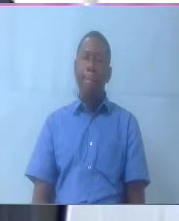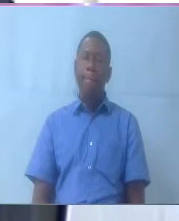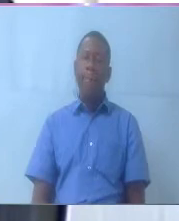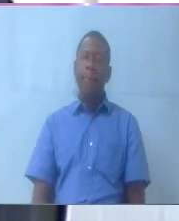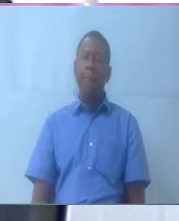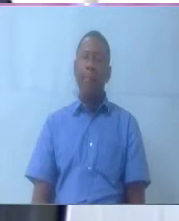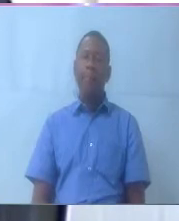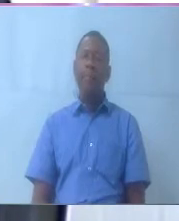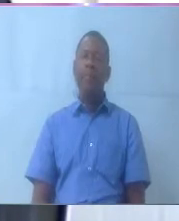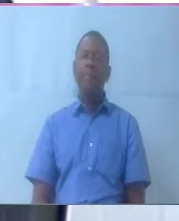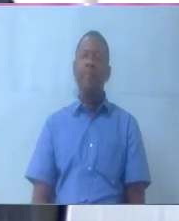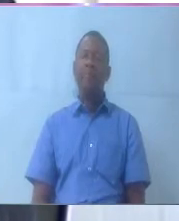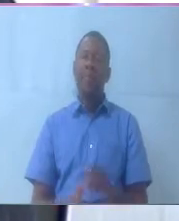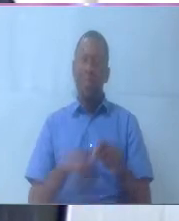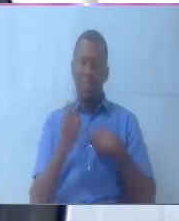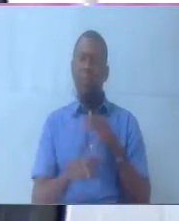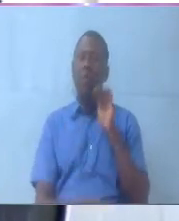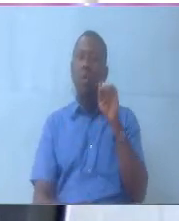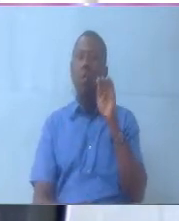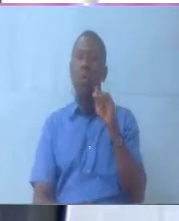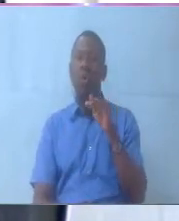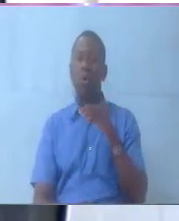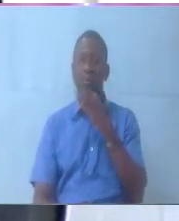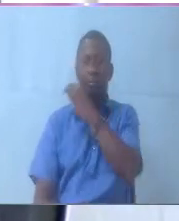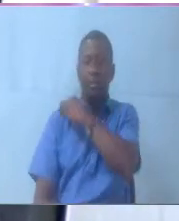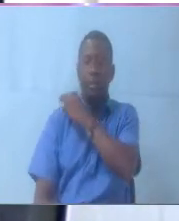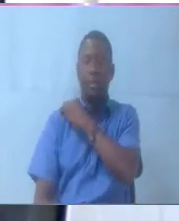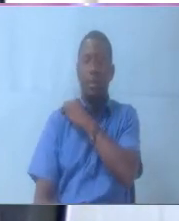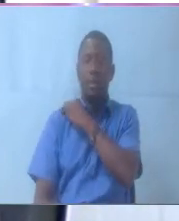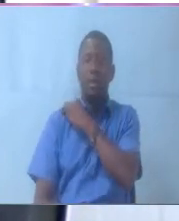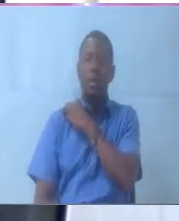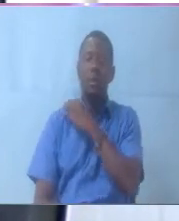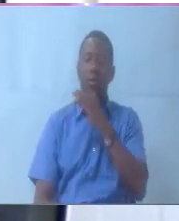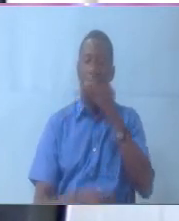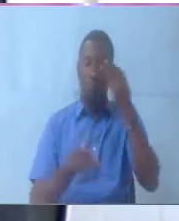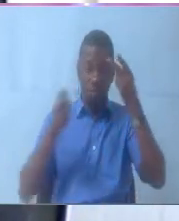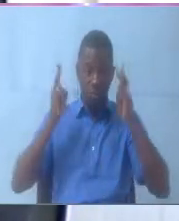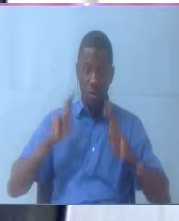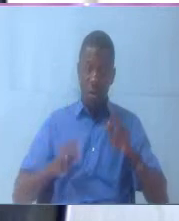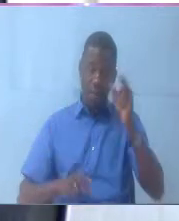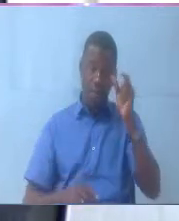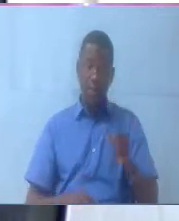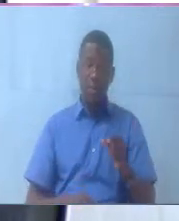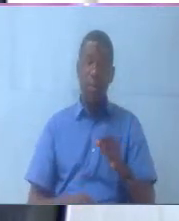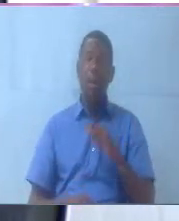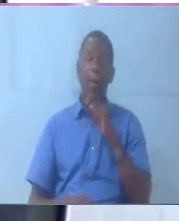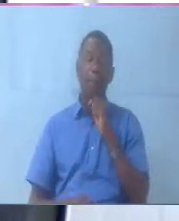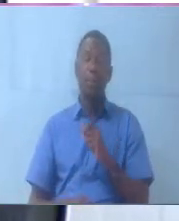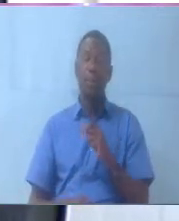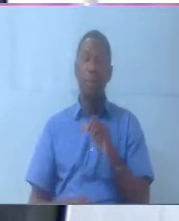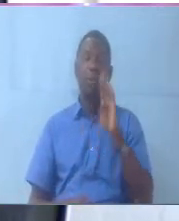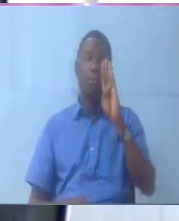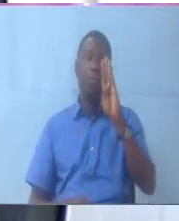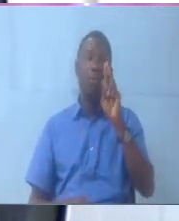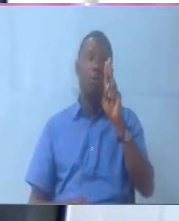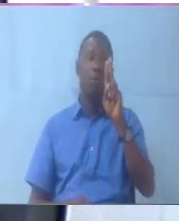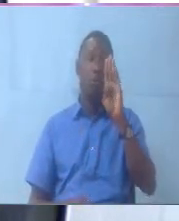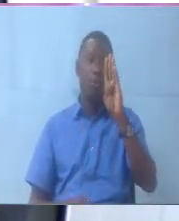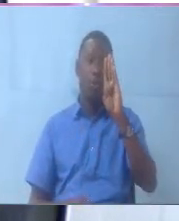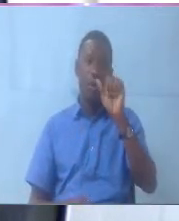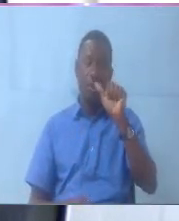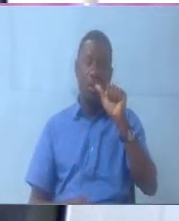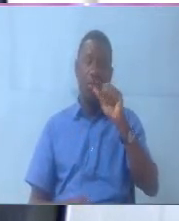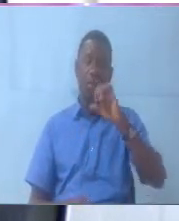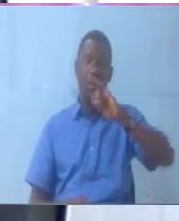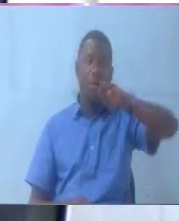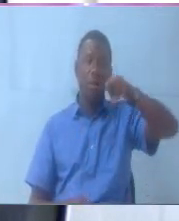master Buba Jao. Motumo memmo kiti bundala do kula nyaton ko di master e ka fome Buba Jao tala